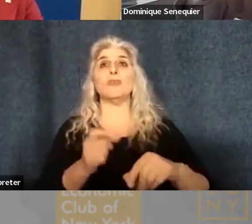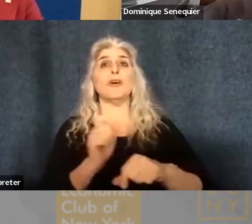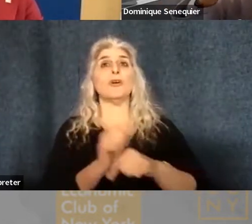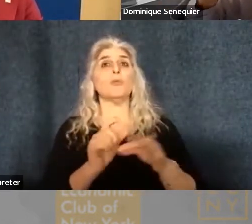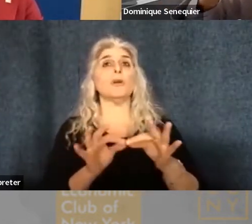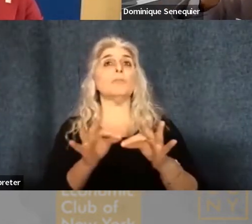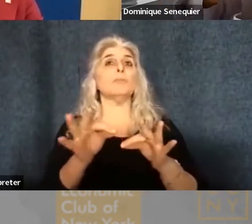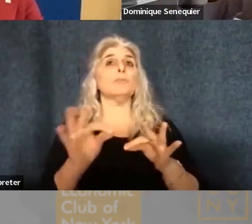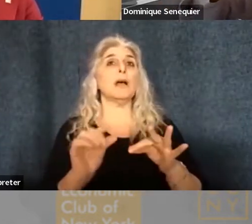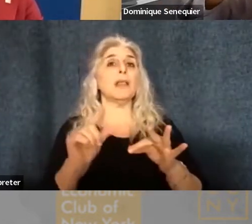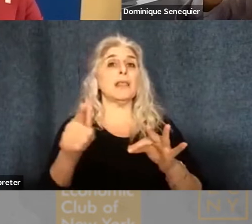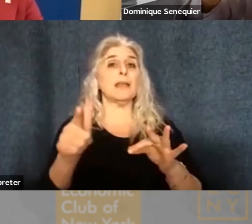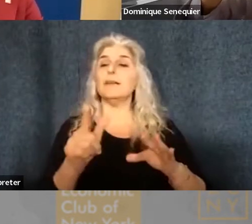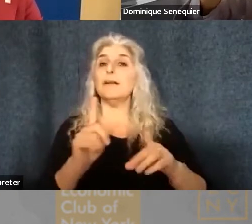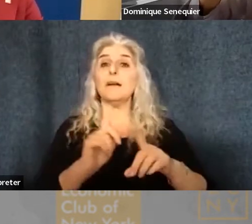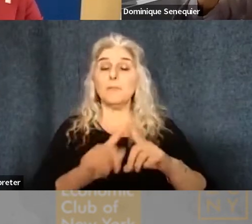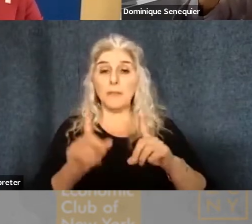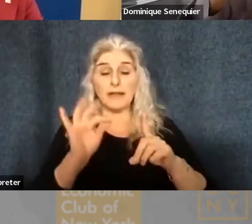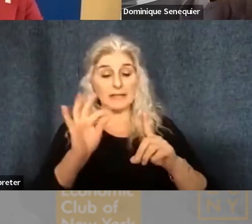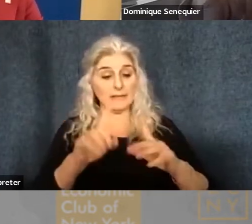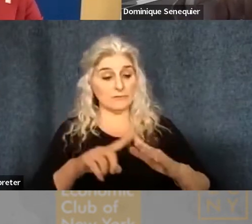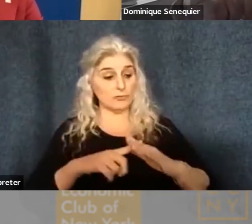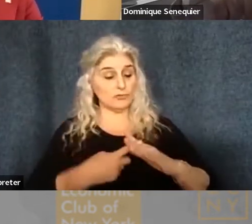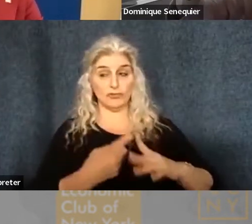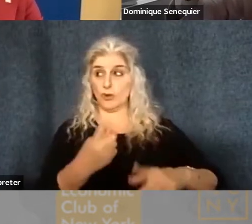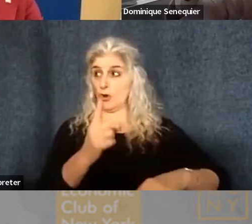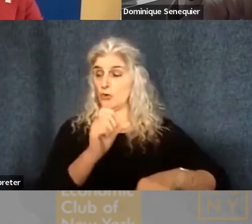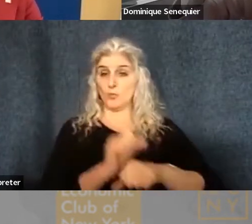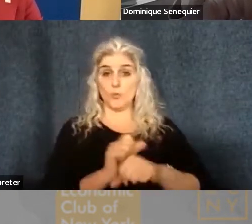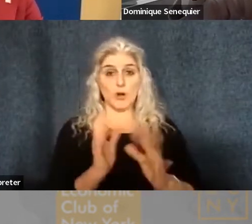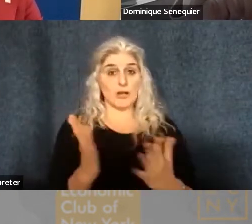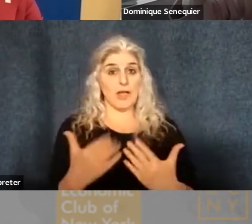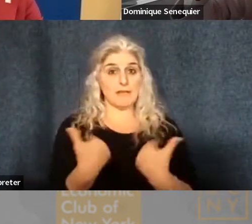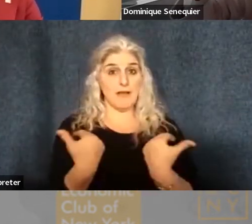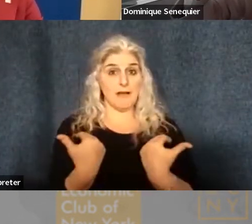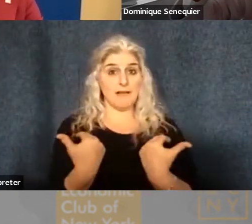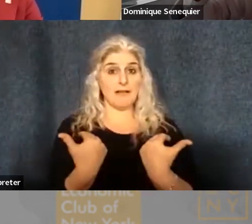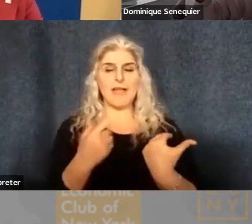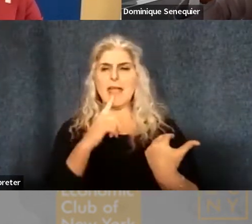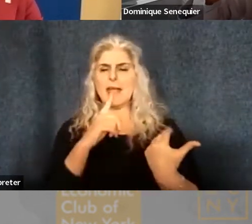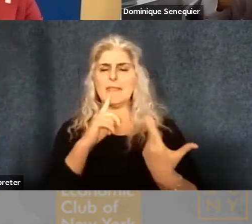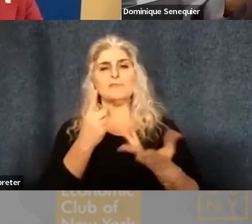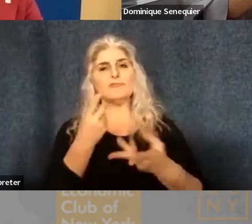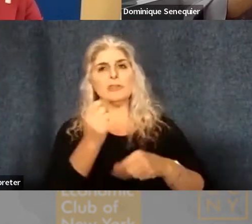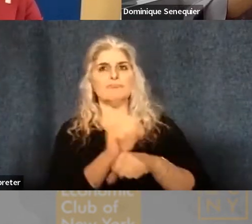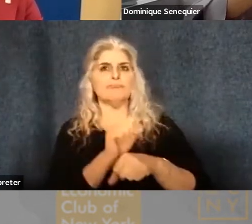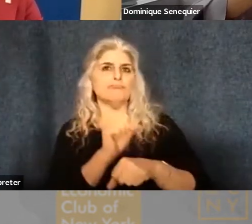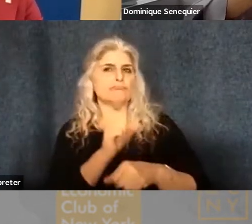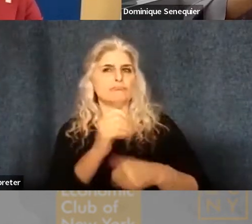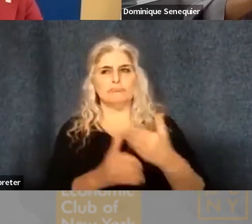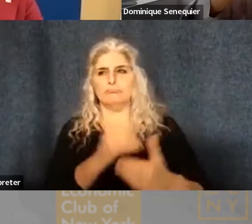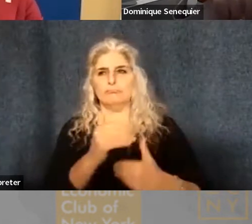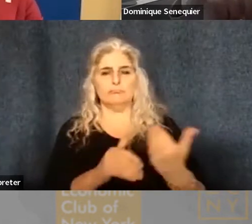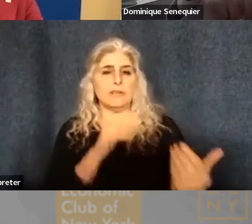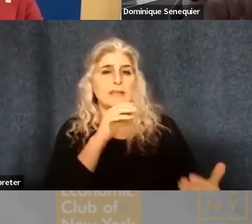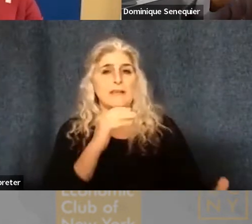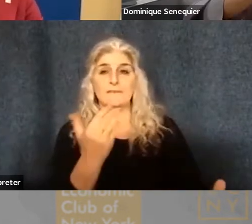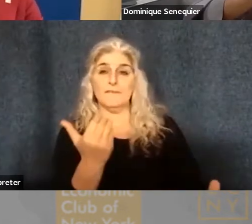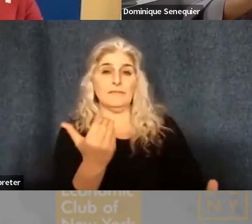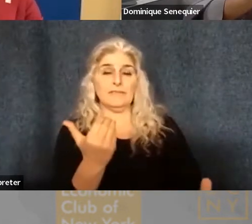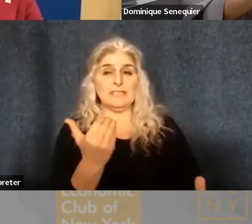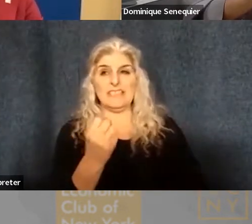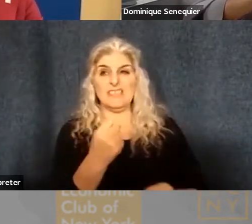and you do your best for the first 15 years, then you can really achieve great responsibilities and a